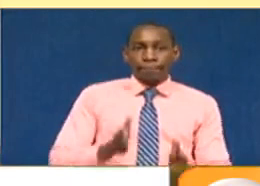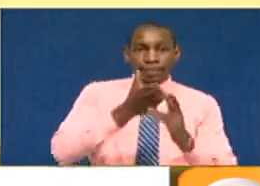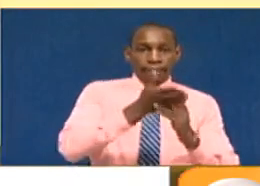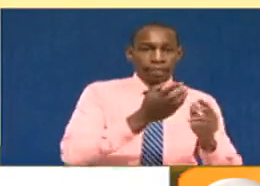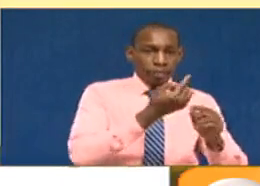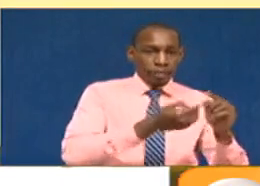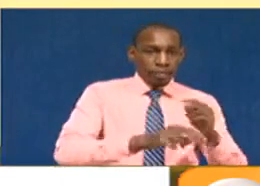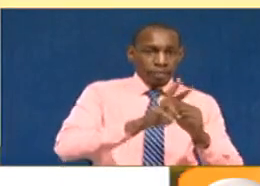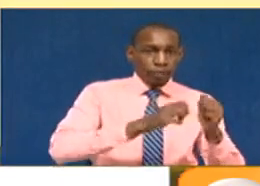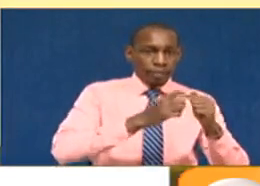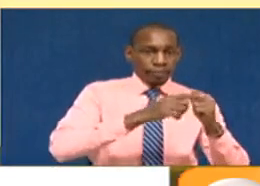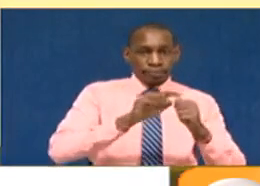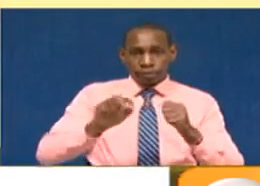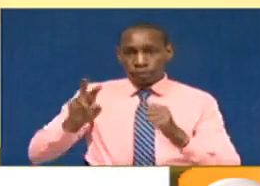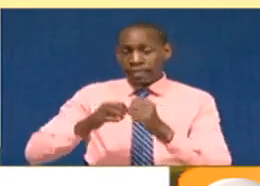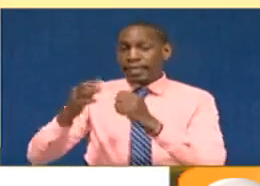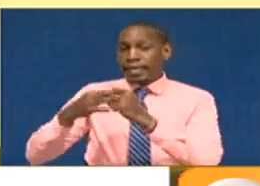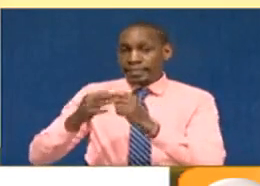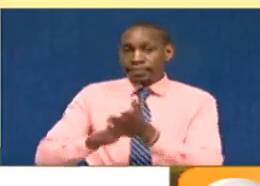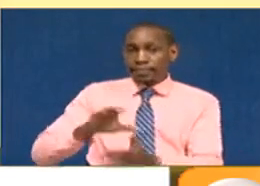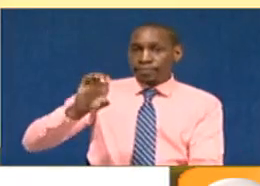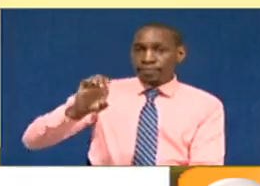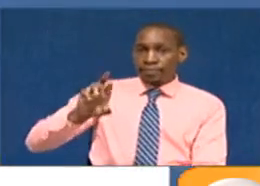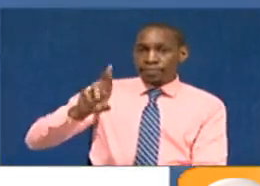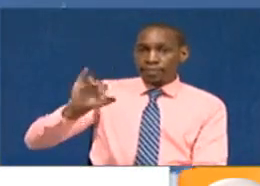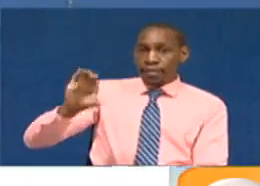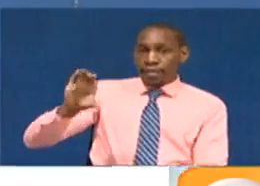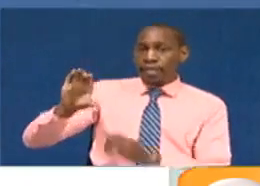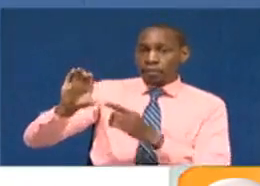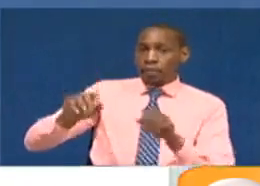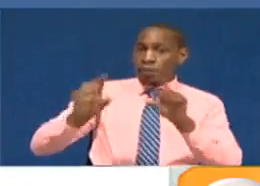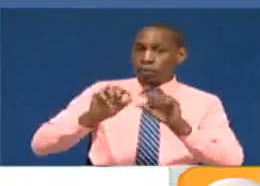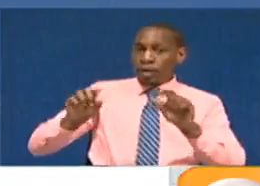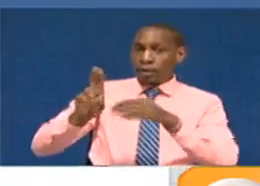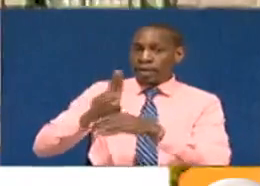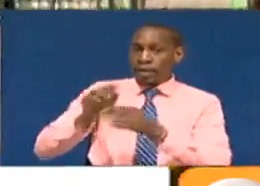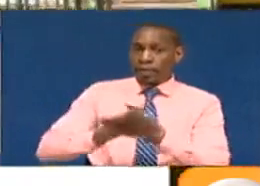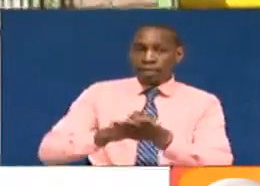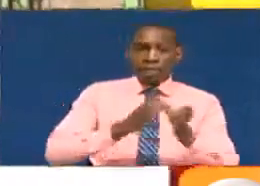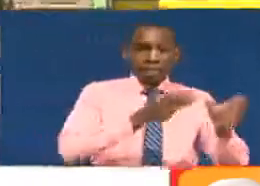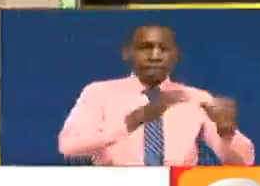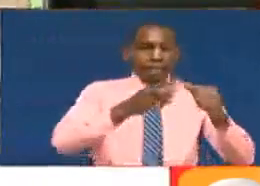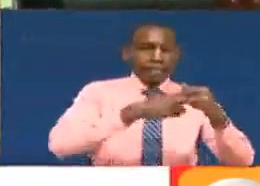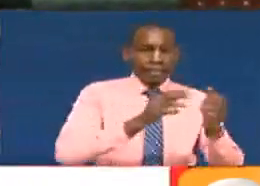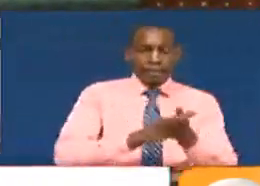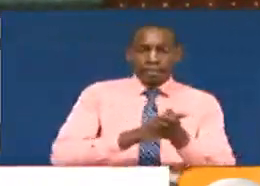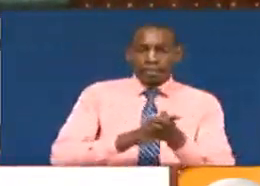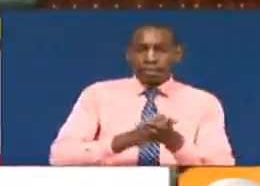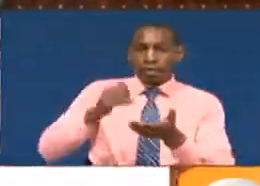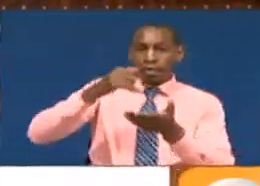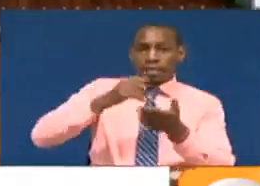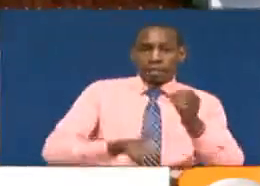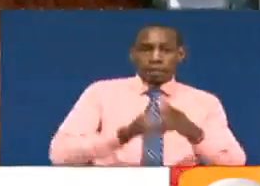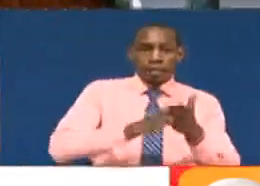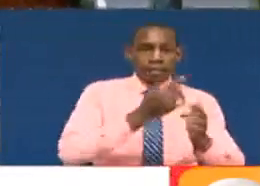Between the year 2016 and 2018, Eric Kipkirui Mutai is said to have used his seven companies that were incorporated